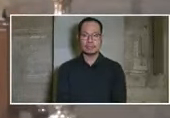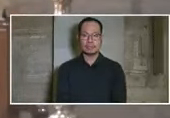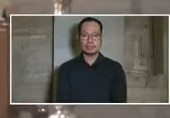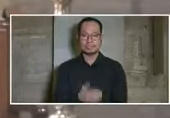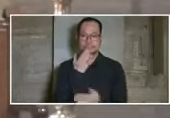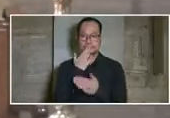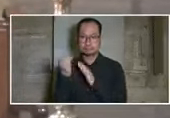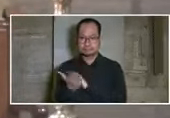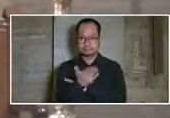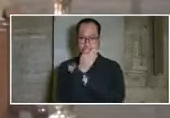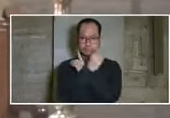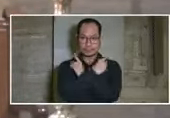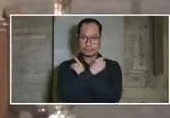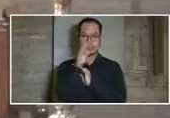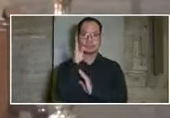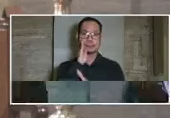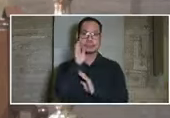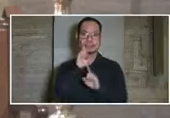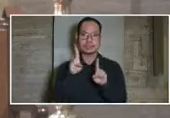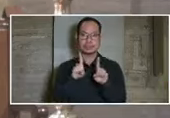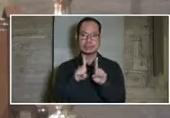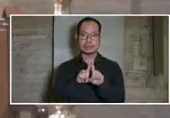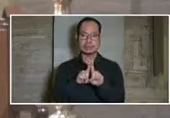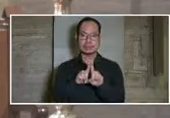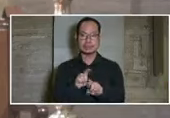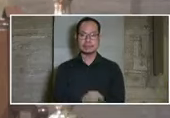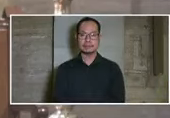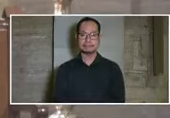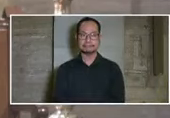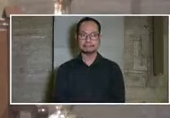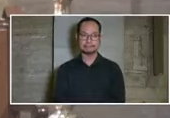Good morning, my dear brothers and sisters.